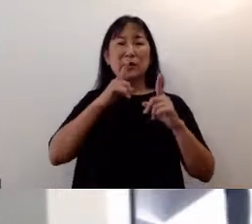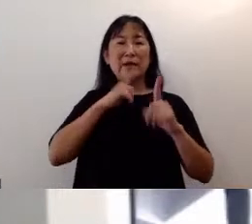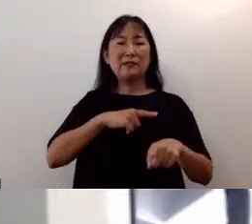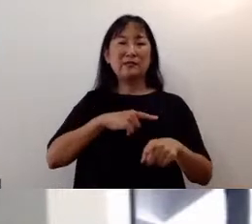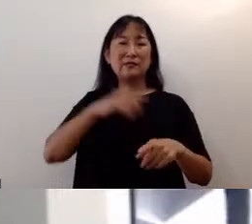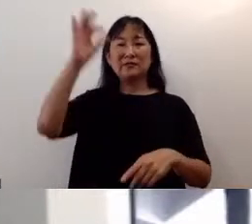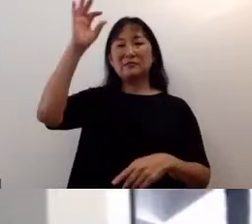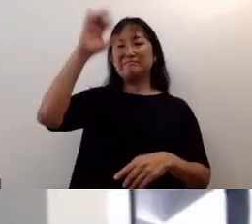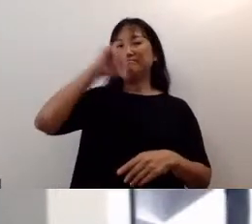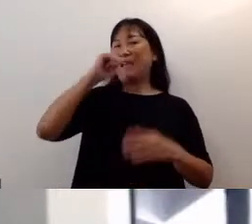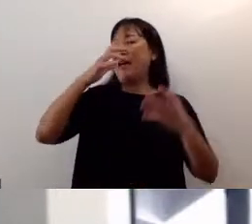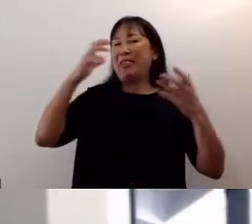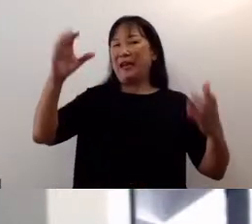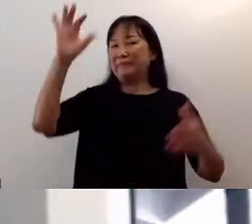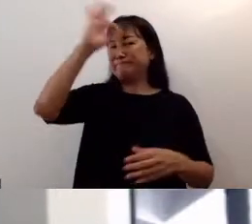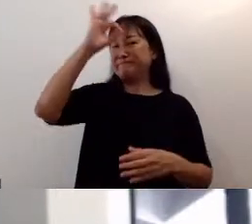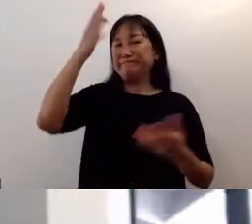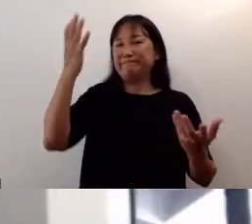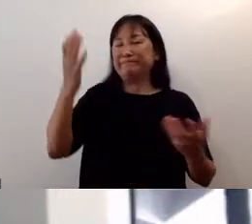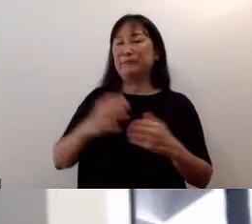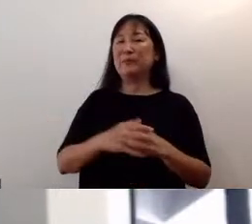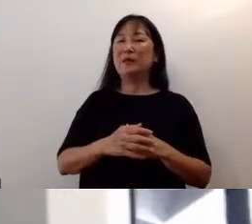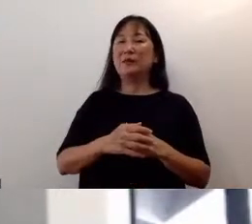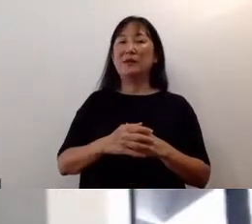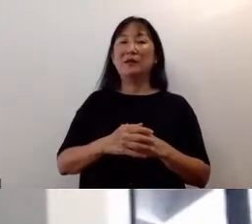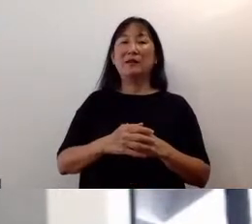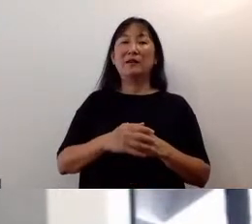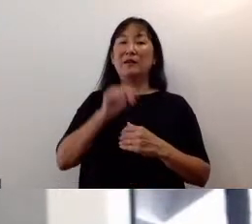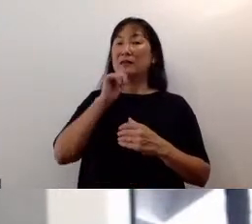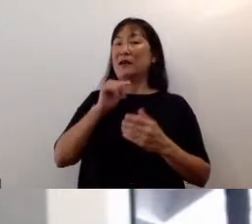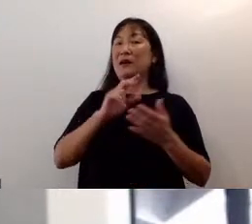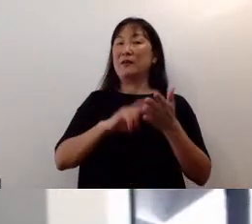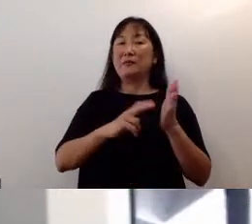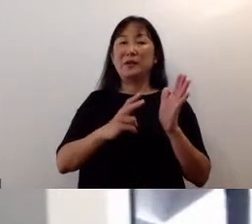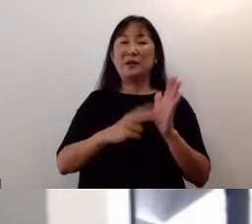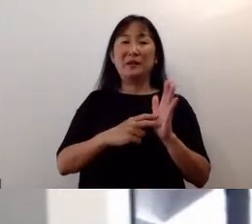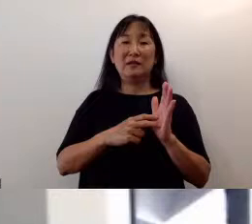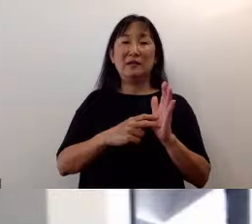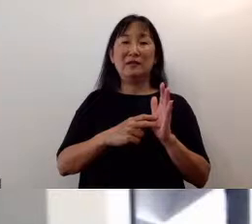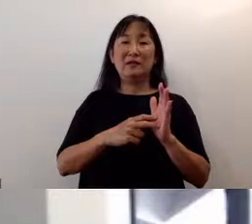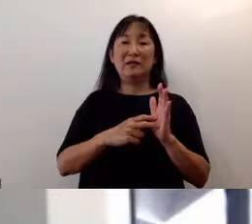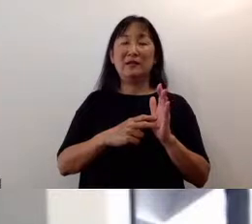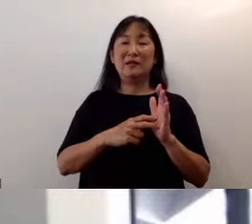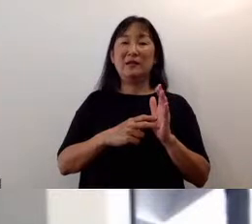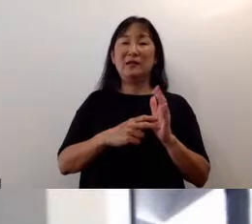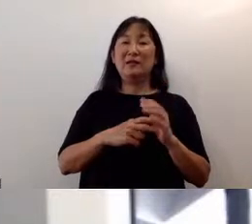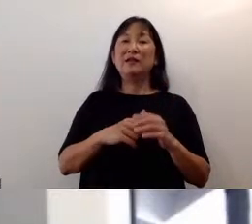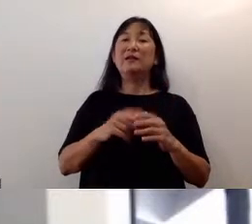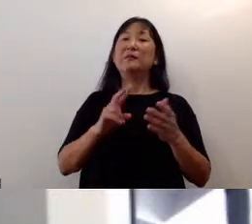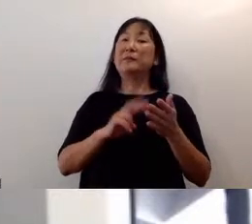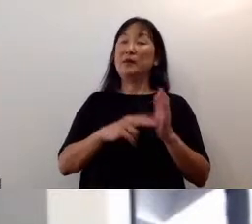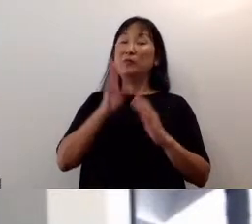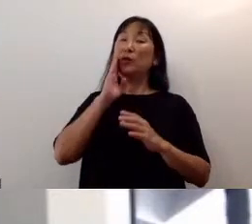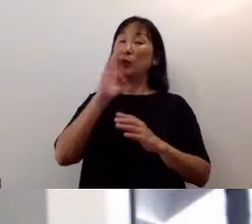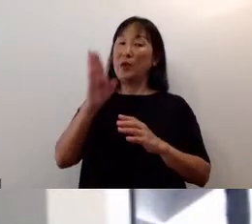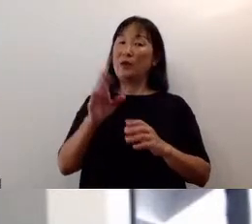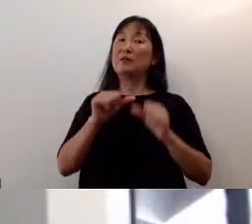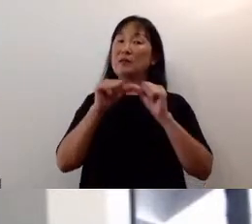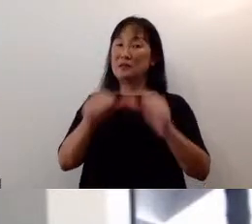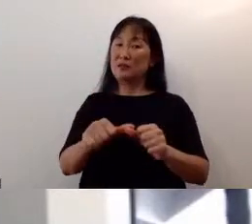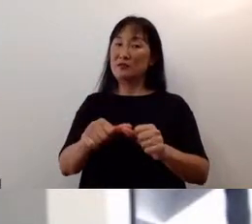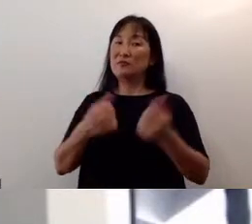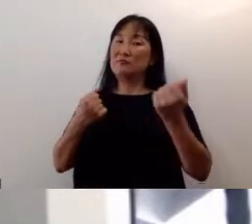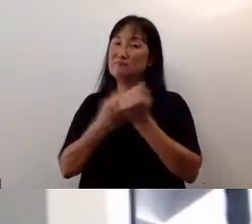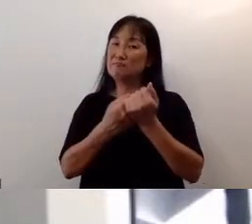lot right now. That doesn't mean that HSTA will continue to advocate for both our members and our students during this